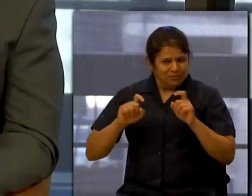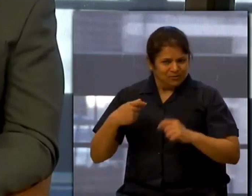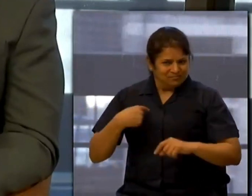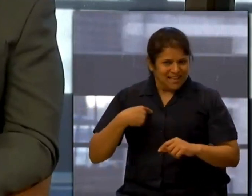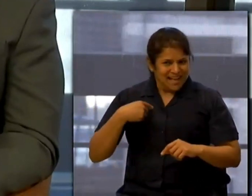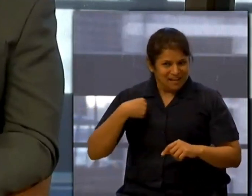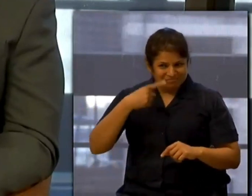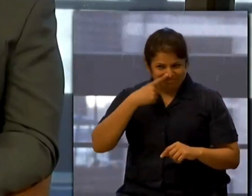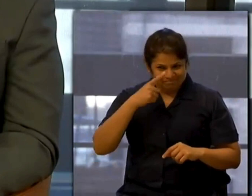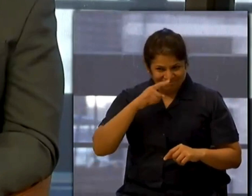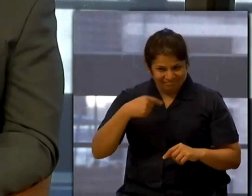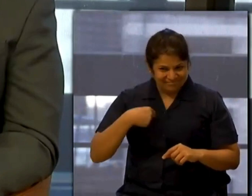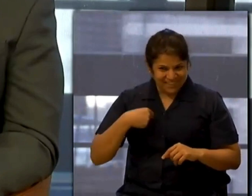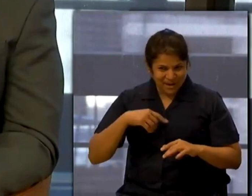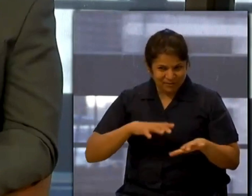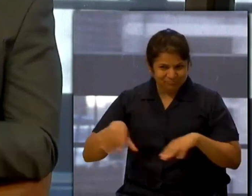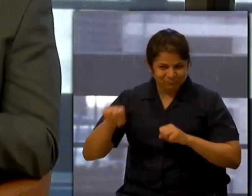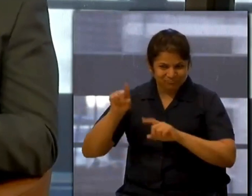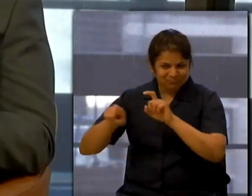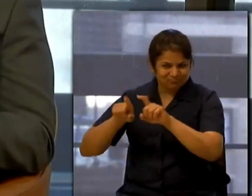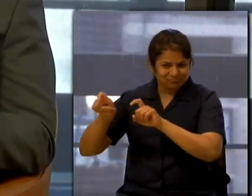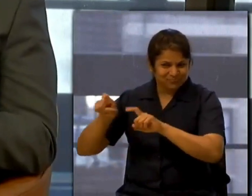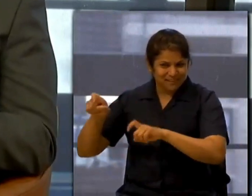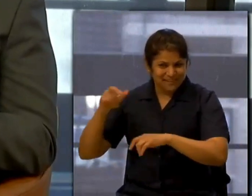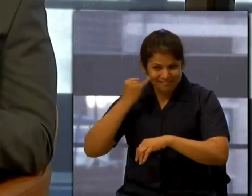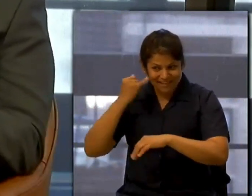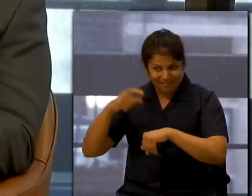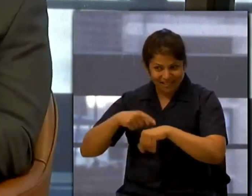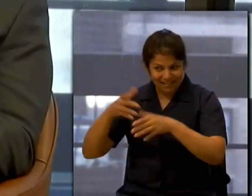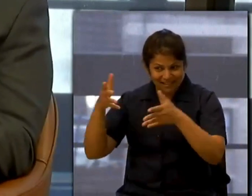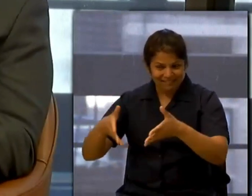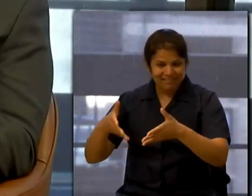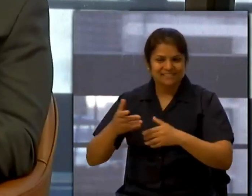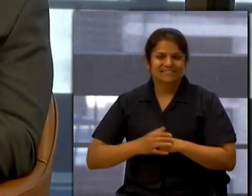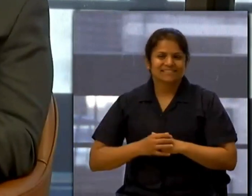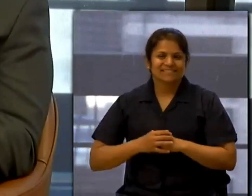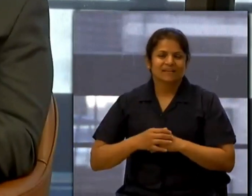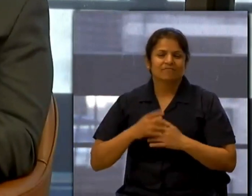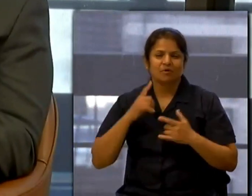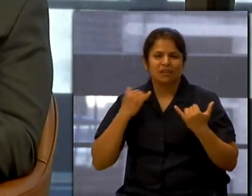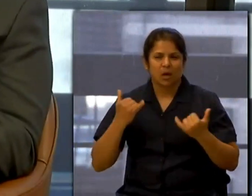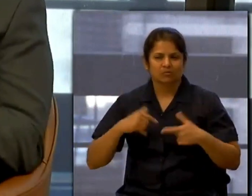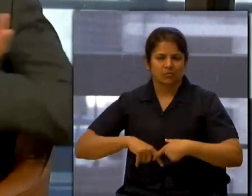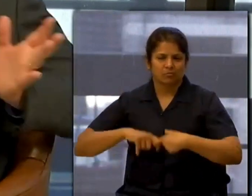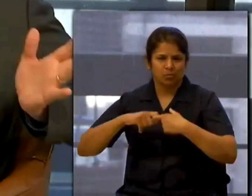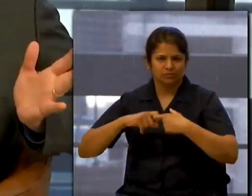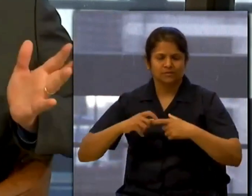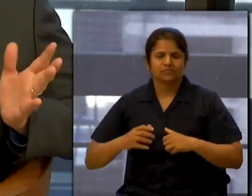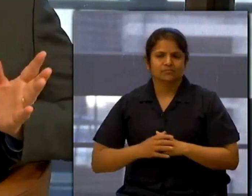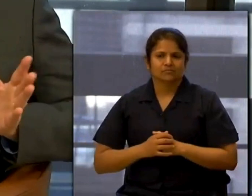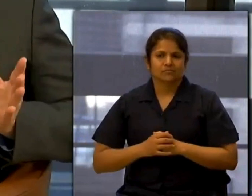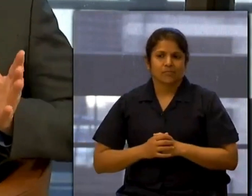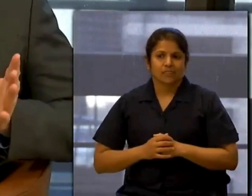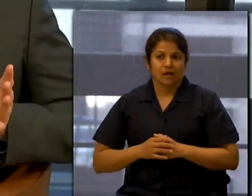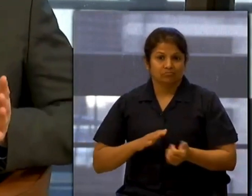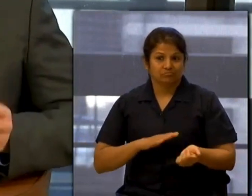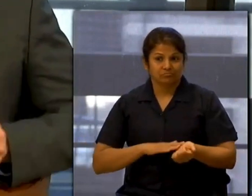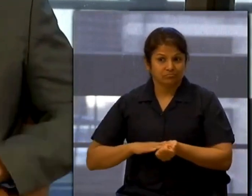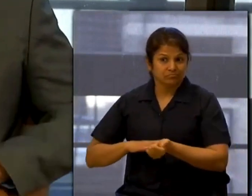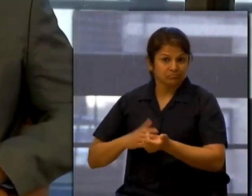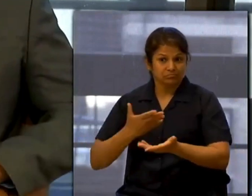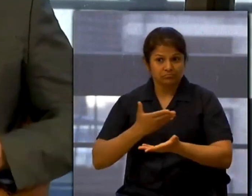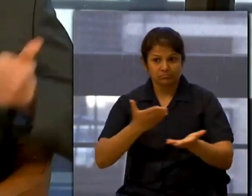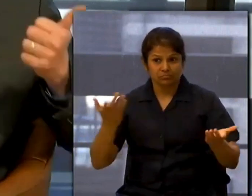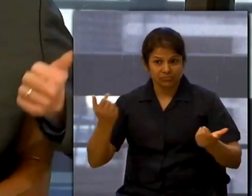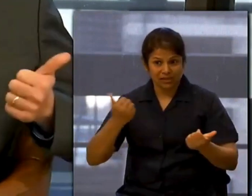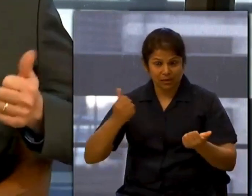panelists if there's time. But let's stop for a moment and see if anybody who is live streamed has a question.